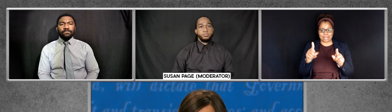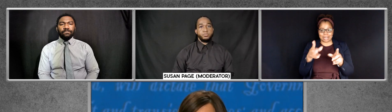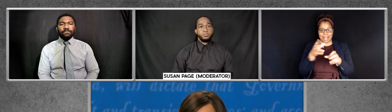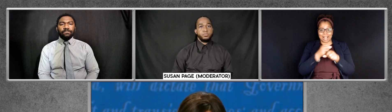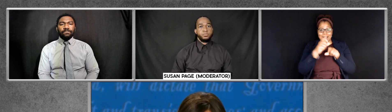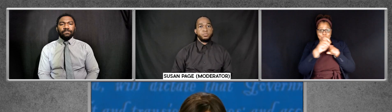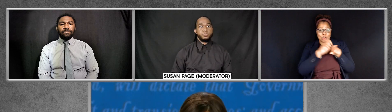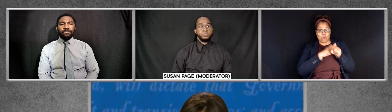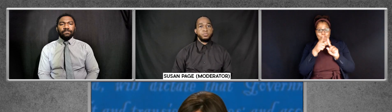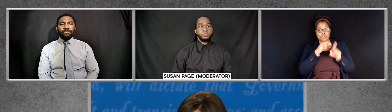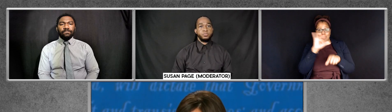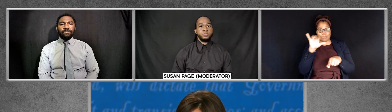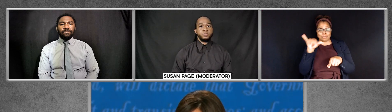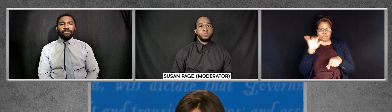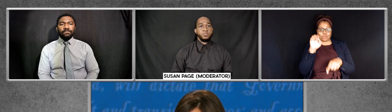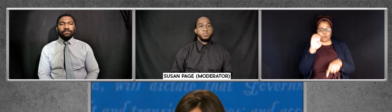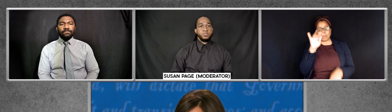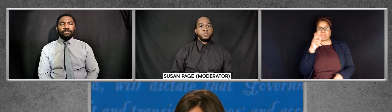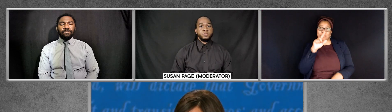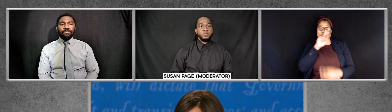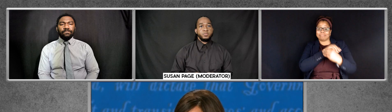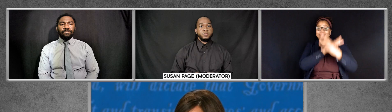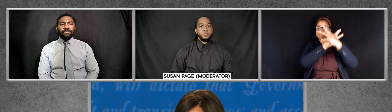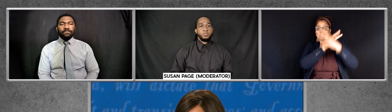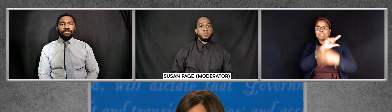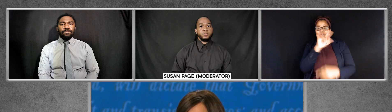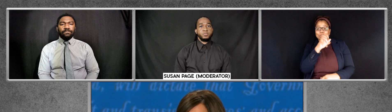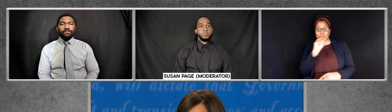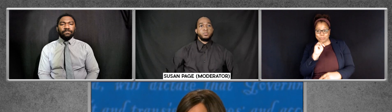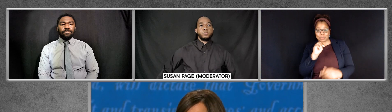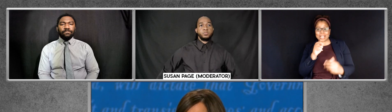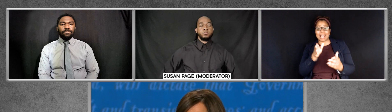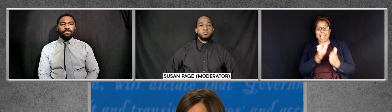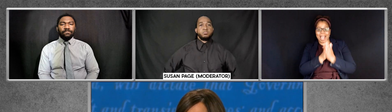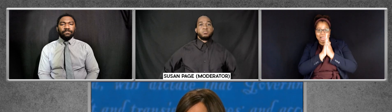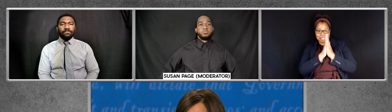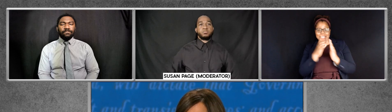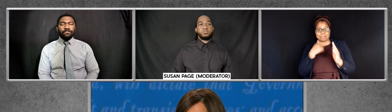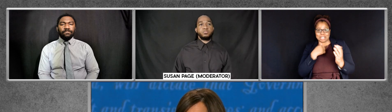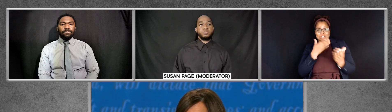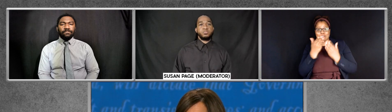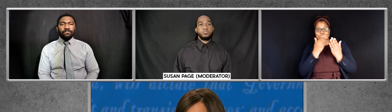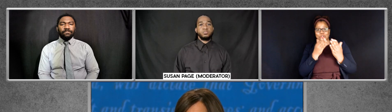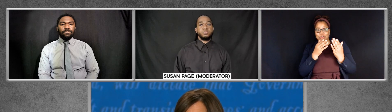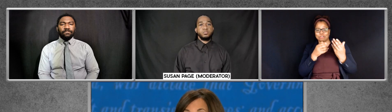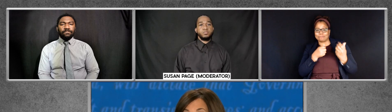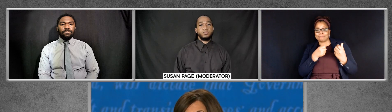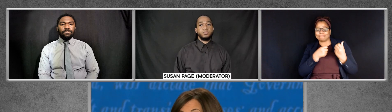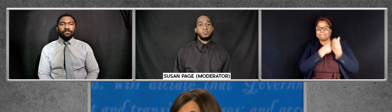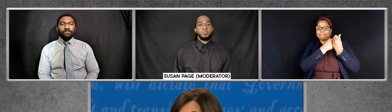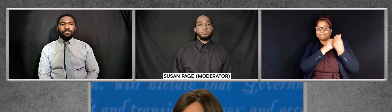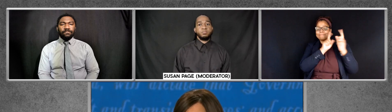was actually a Zoom call, asking me to serve with him on this ticket was probably one of the most memorable days of my